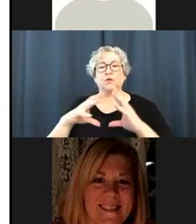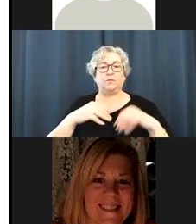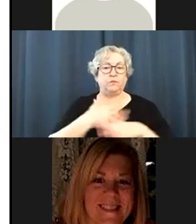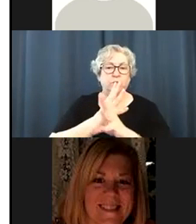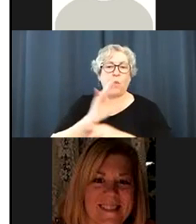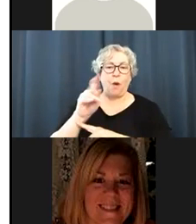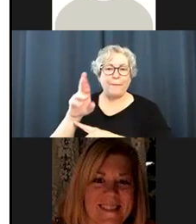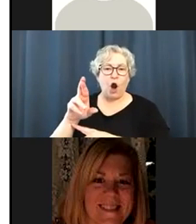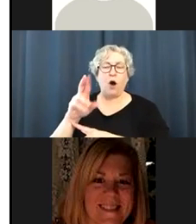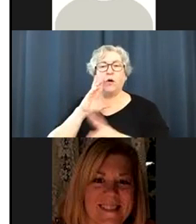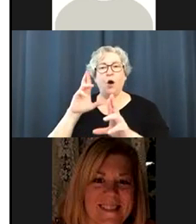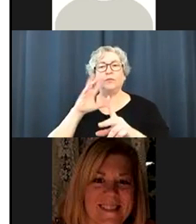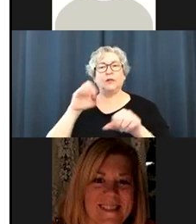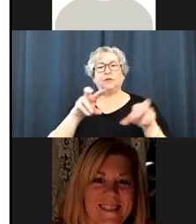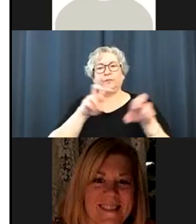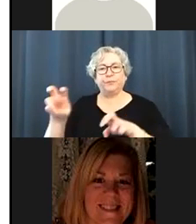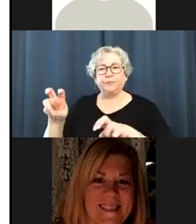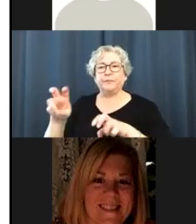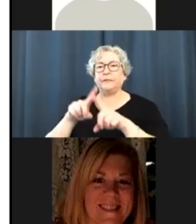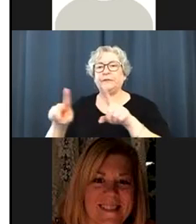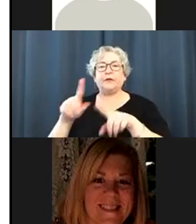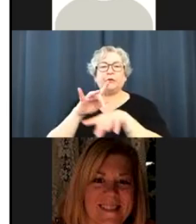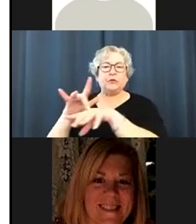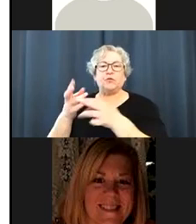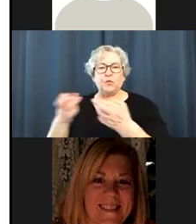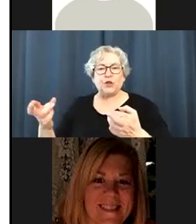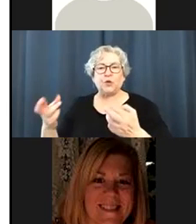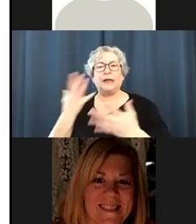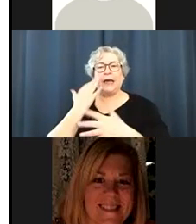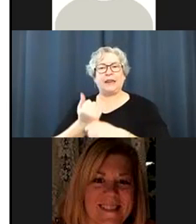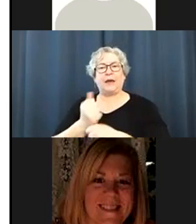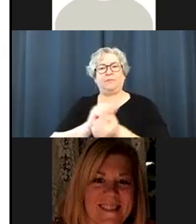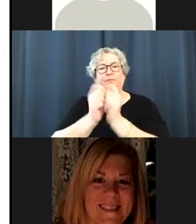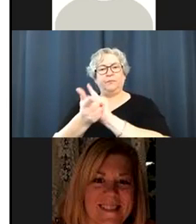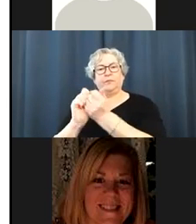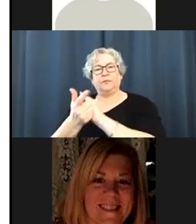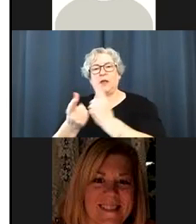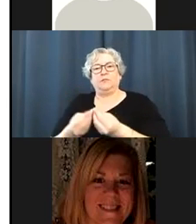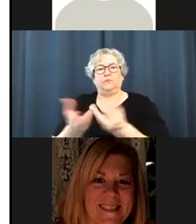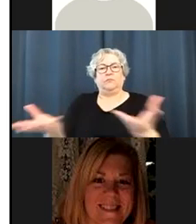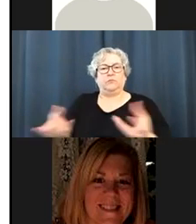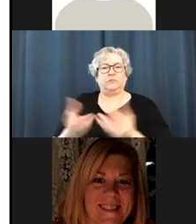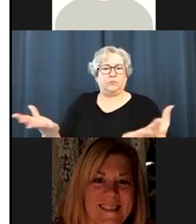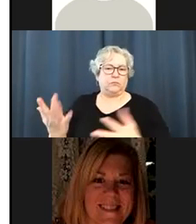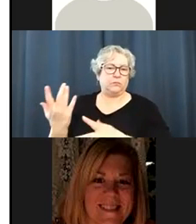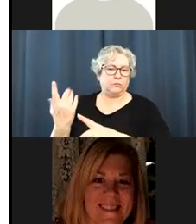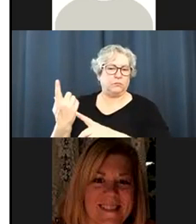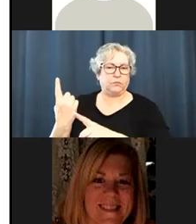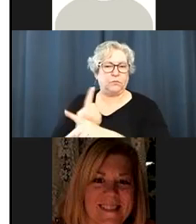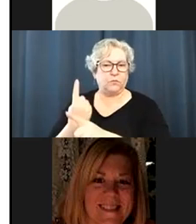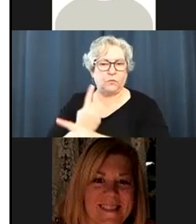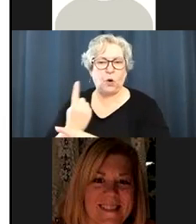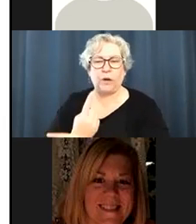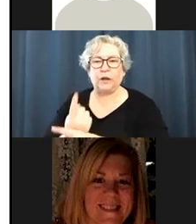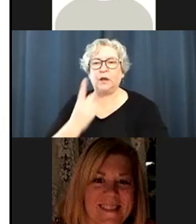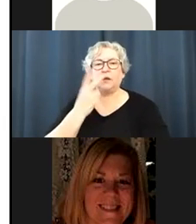to take transition-related resources, and we want to get them translated and disseminated accordingly. and then I can turn it